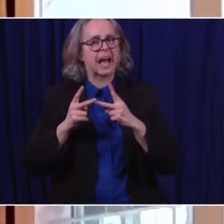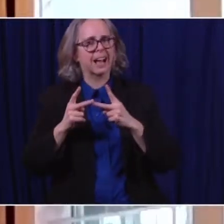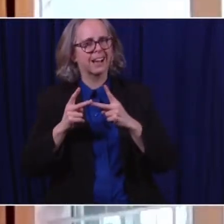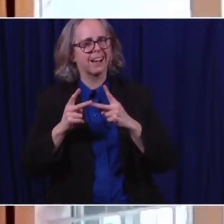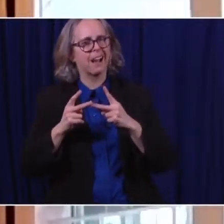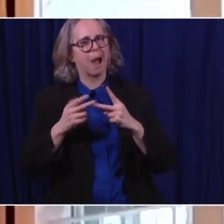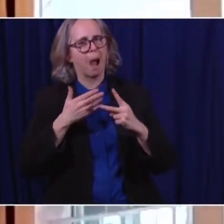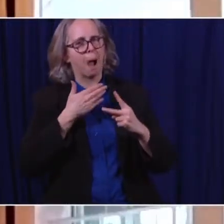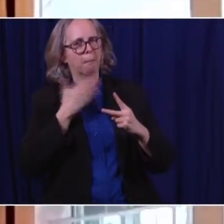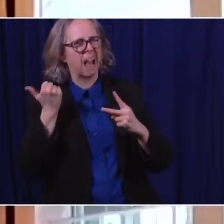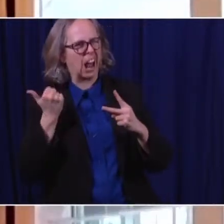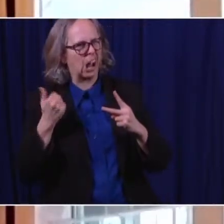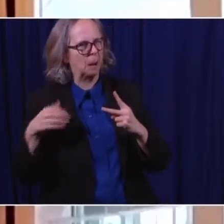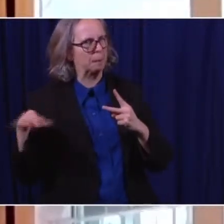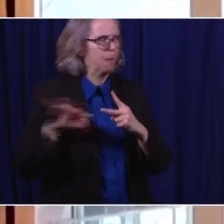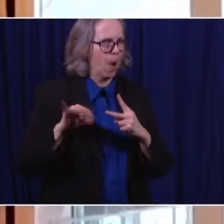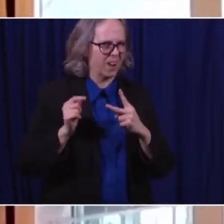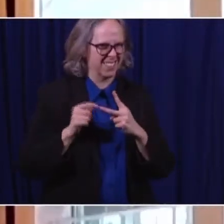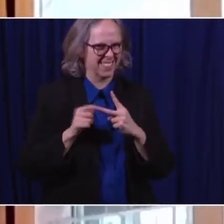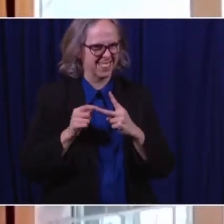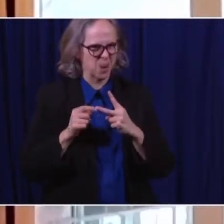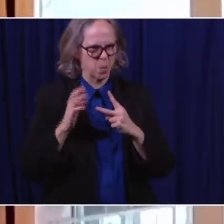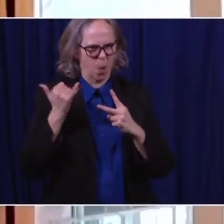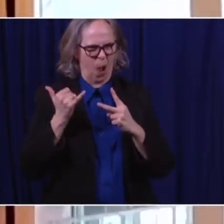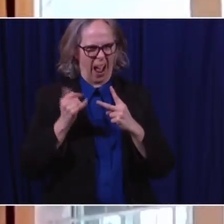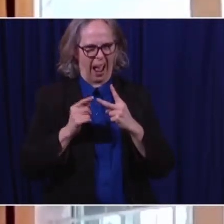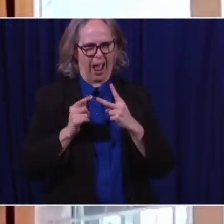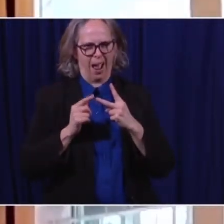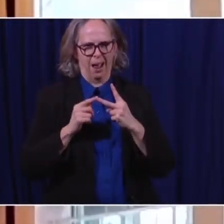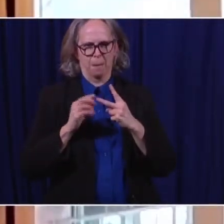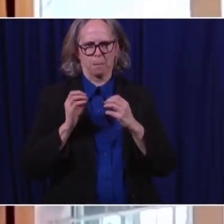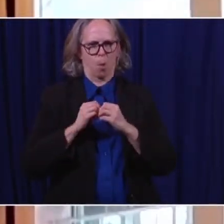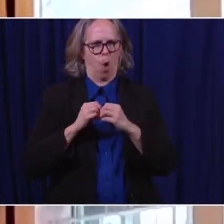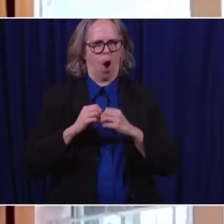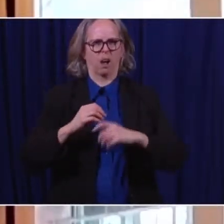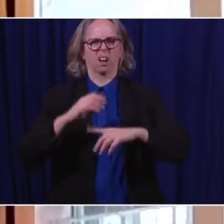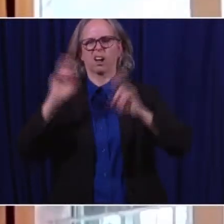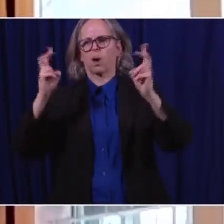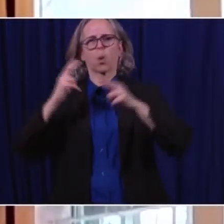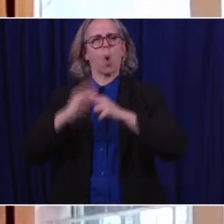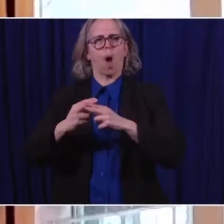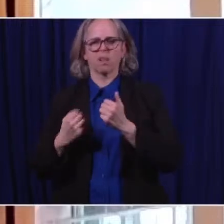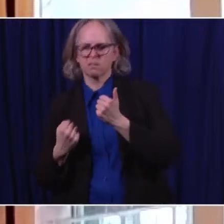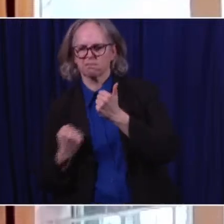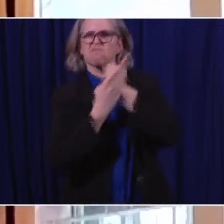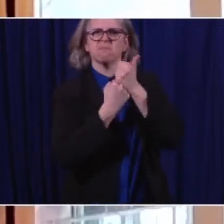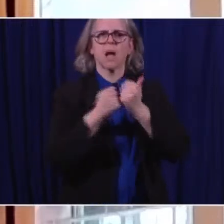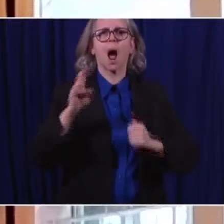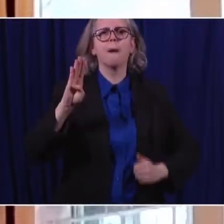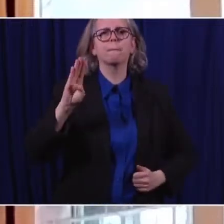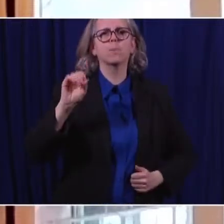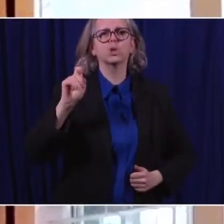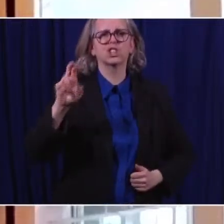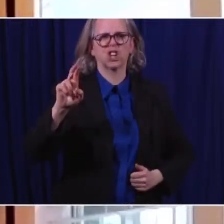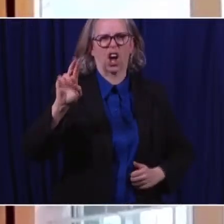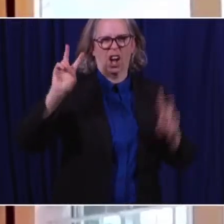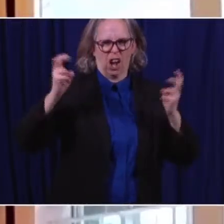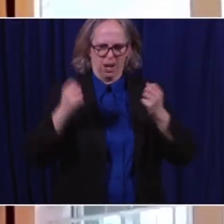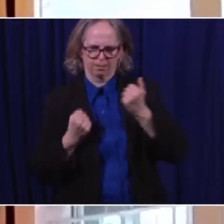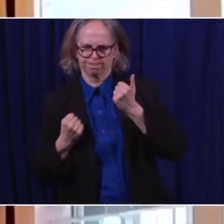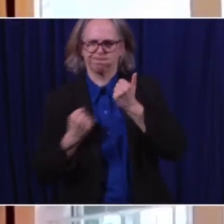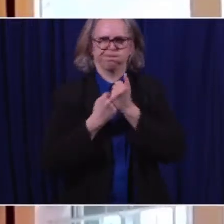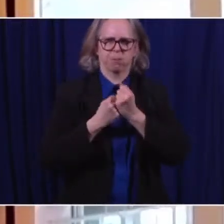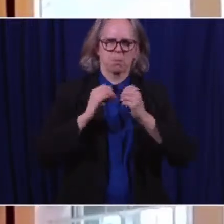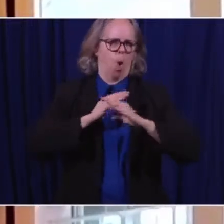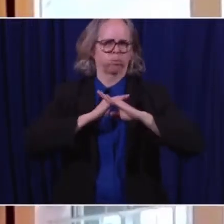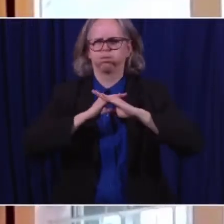important, primarily because it's a booster. And it is part of the important step